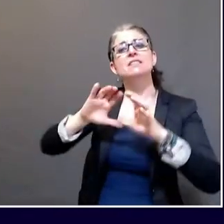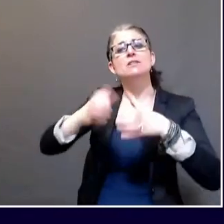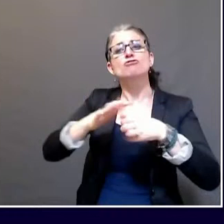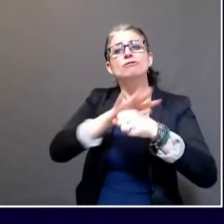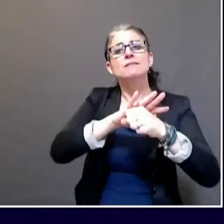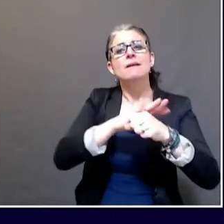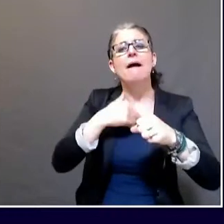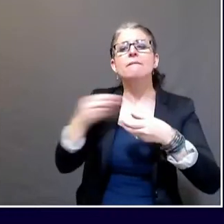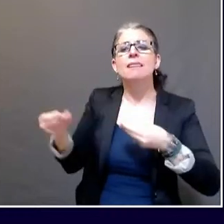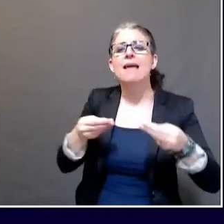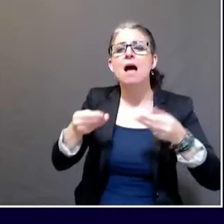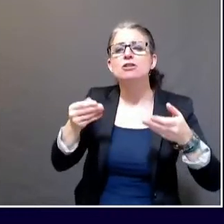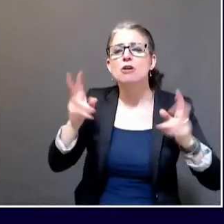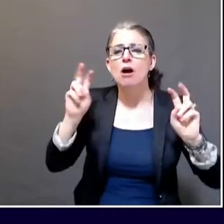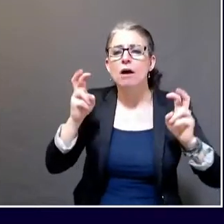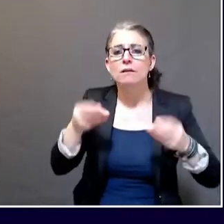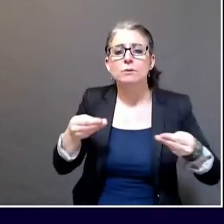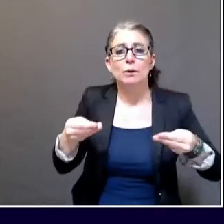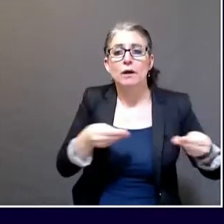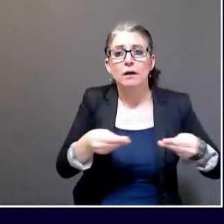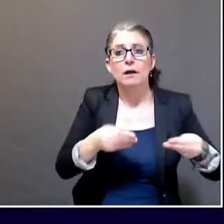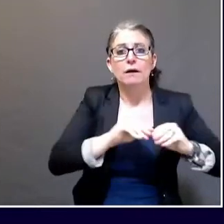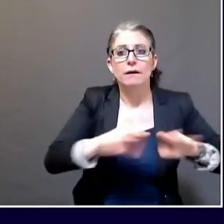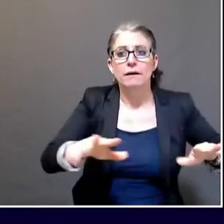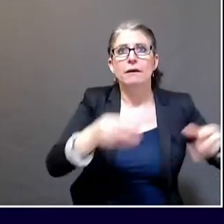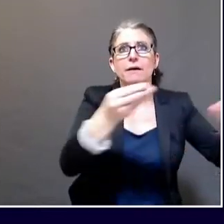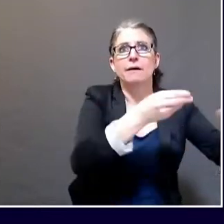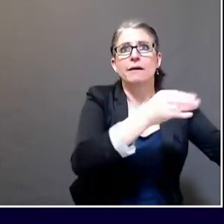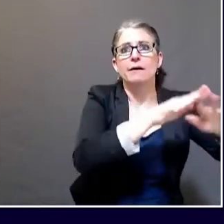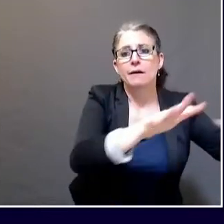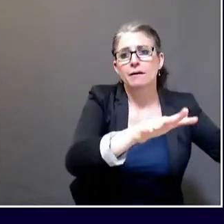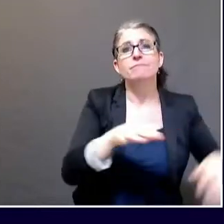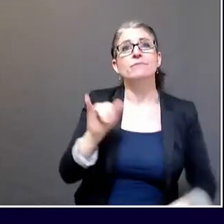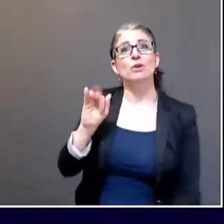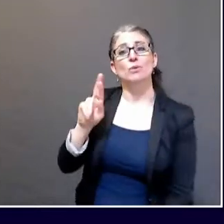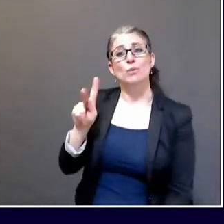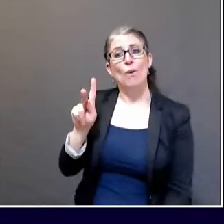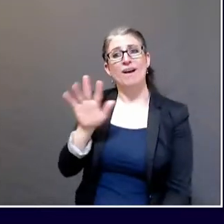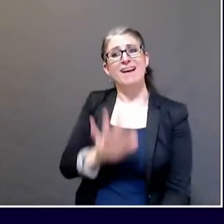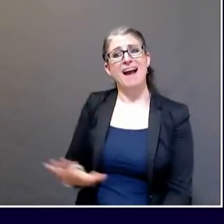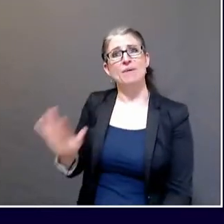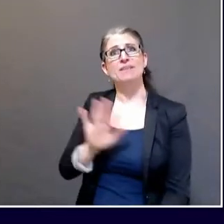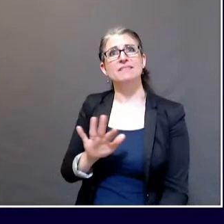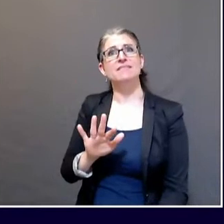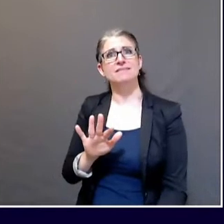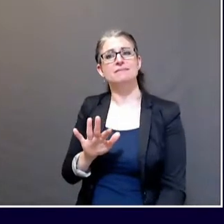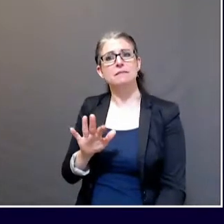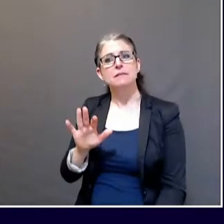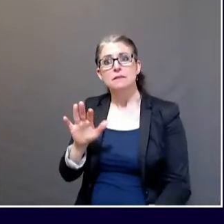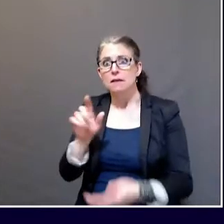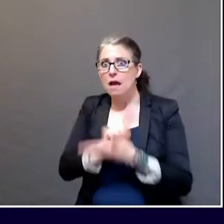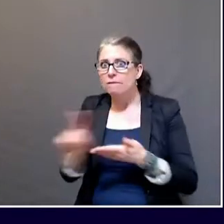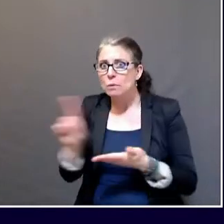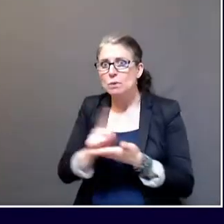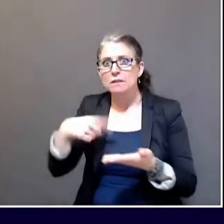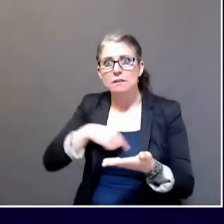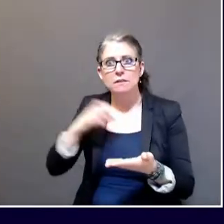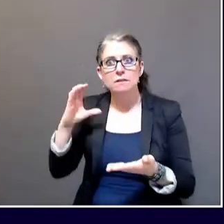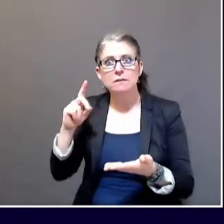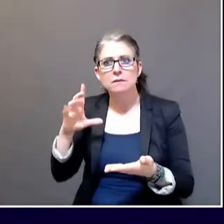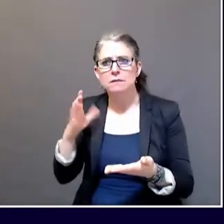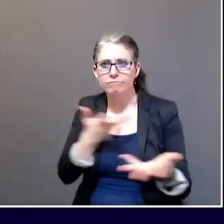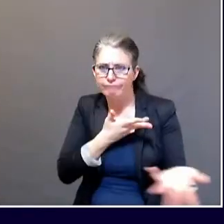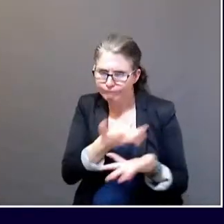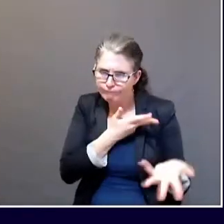Our district liaison in York County has been convening weekly calls with emergency managers since the beginning of the pandemic. So